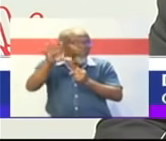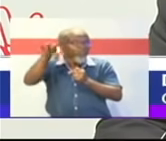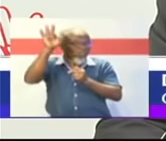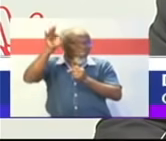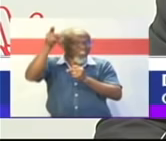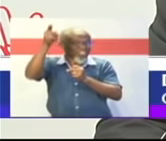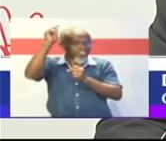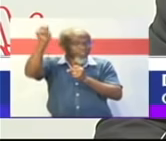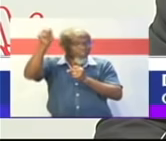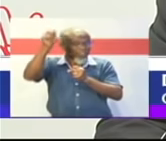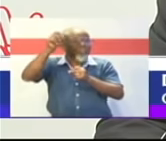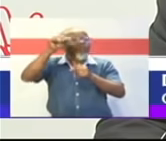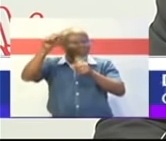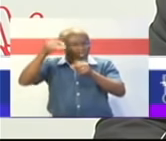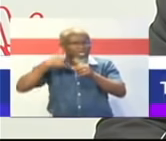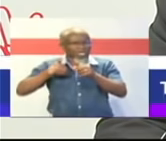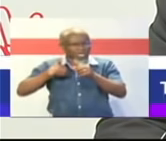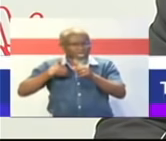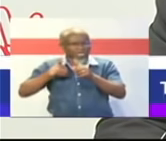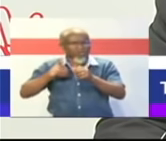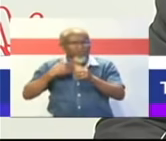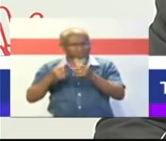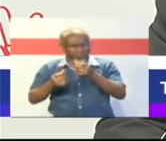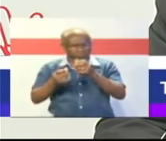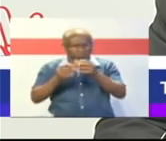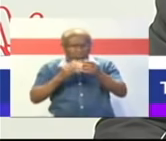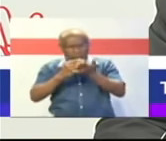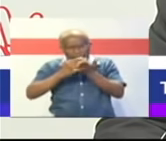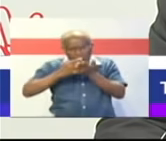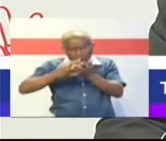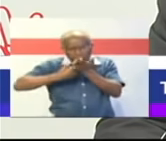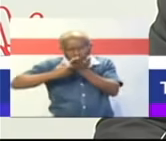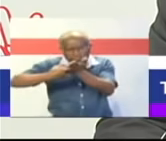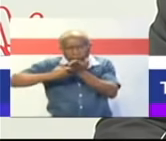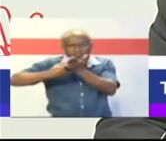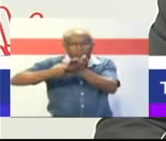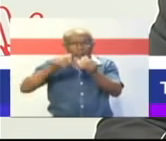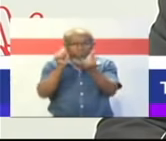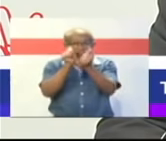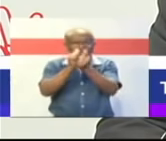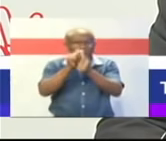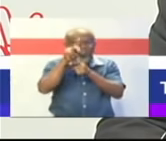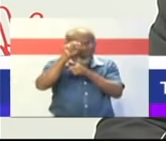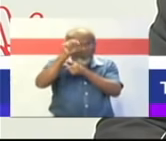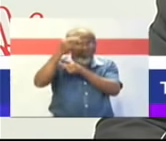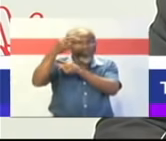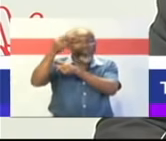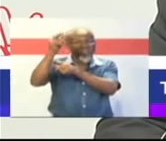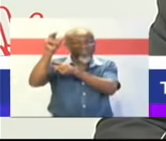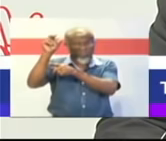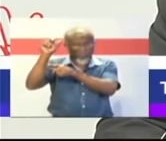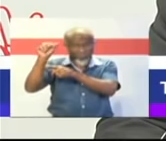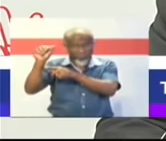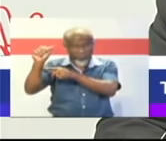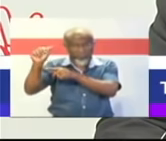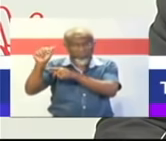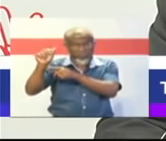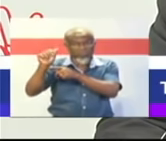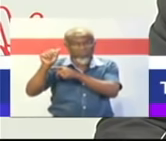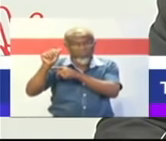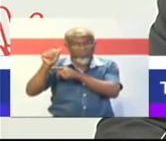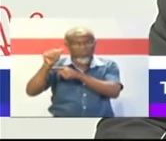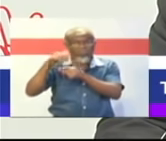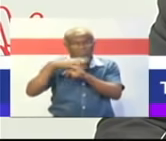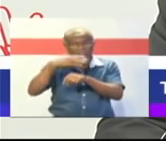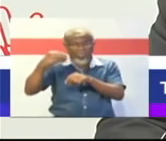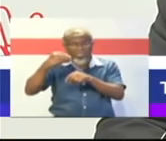Tobago or Trinidad, vice versa. So we have always been in collaboration with the Tobago Regional Health Authority as well as the Tobago